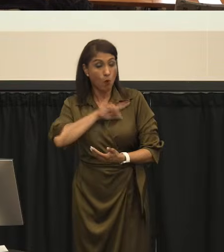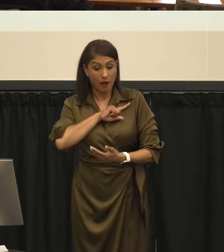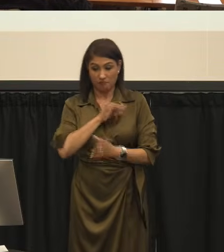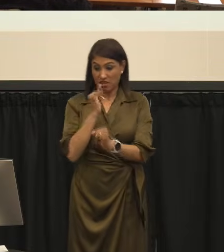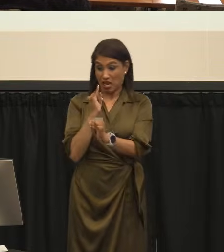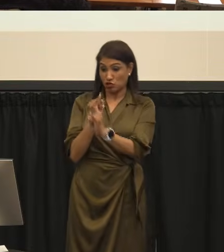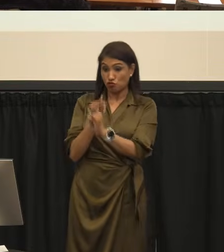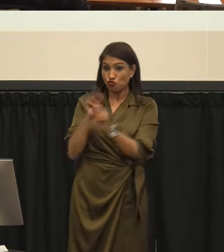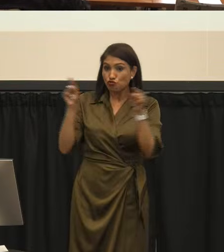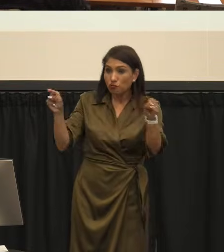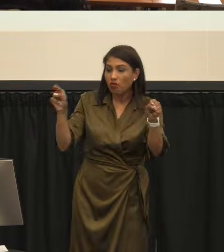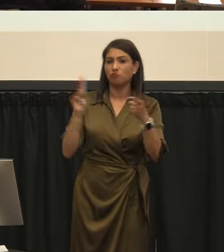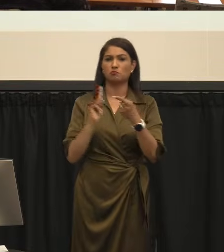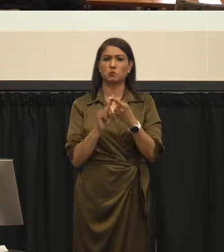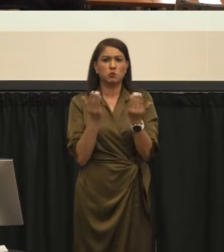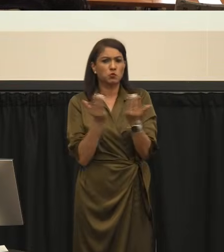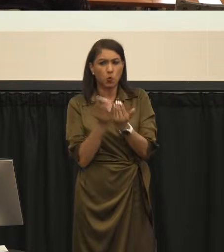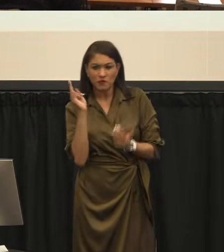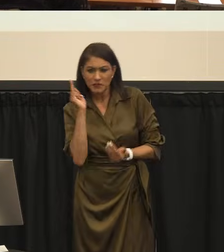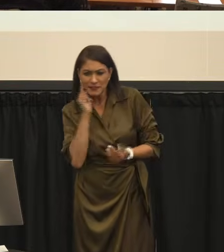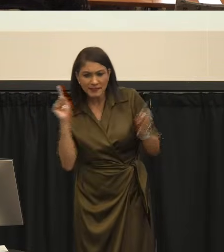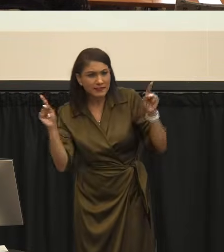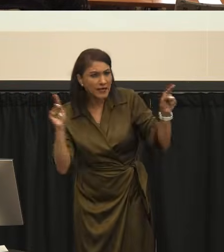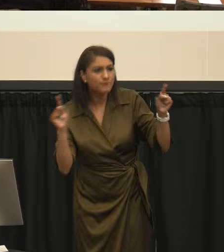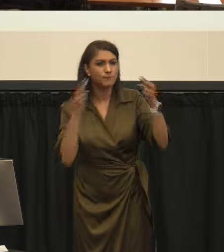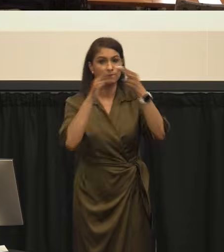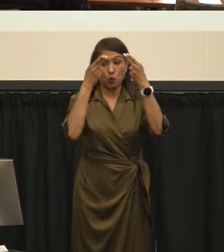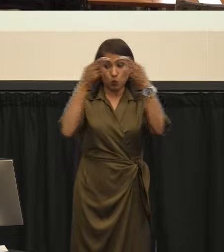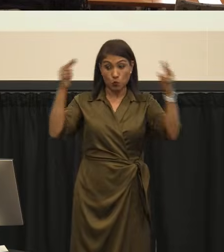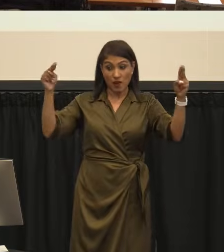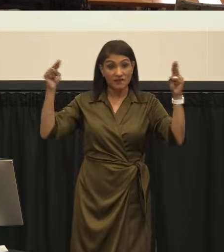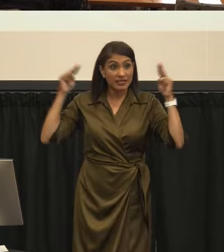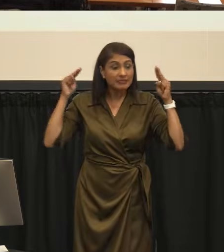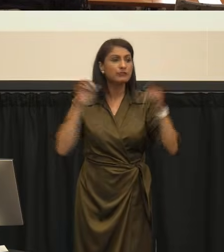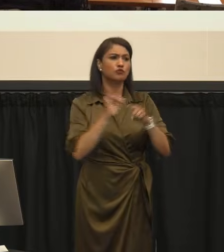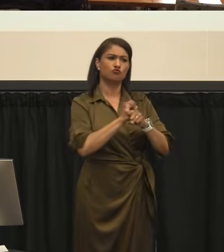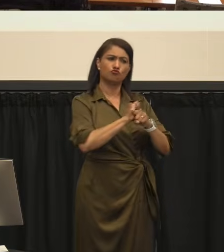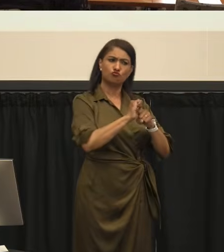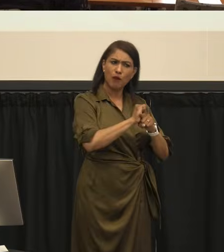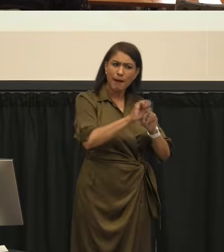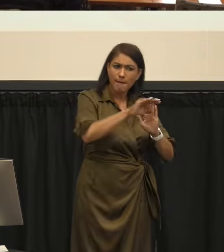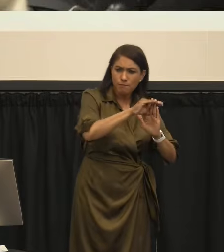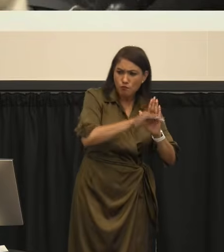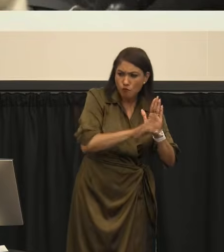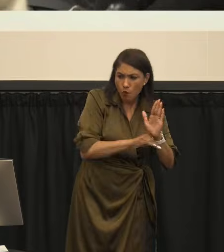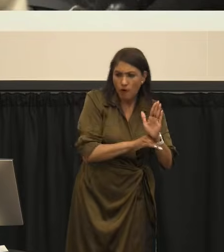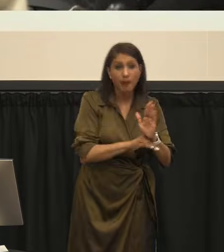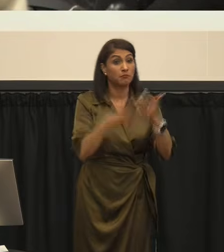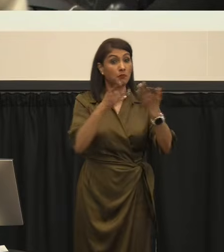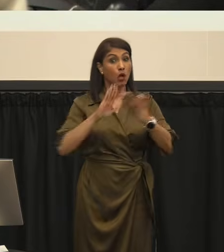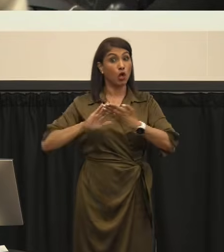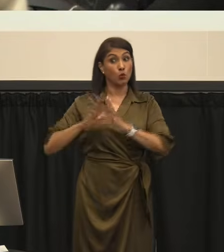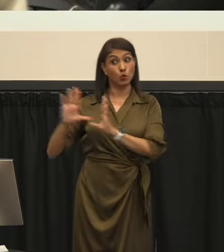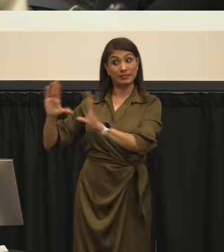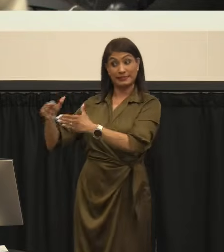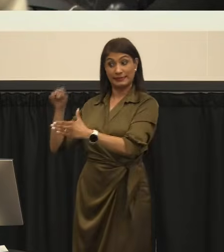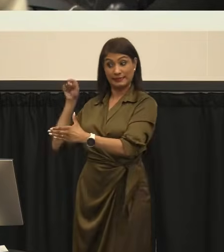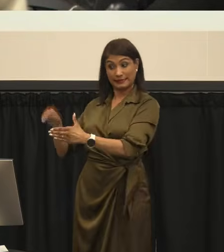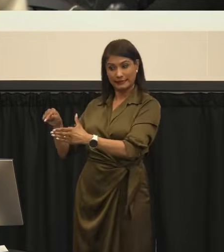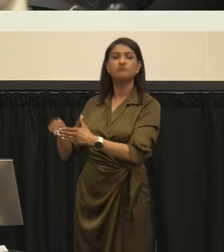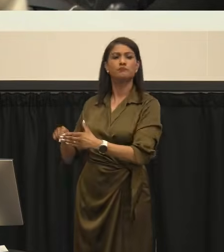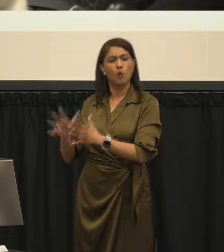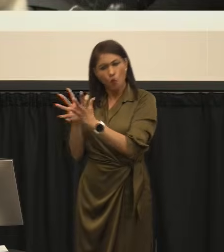launch. With the different institutions, the schools for the deaf, universities, programs that are available